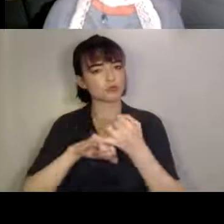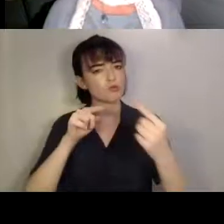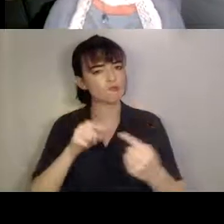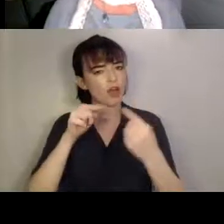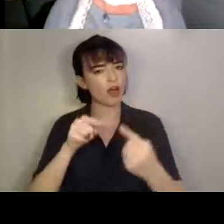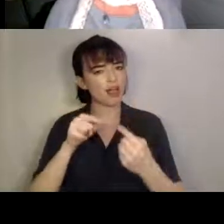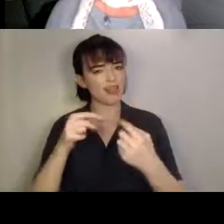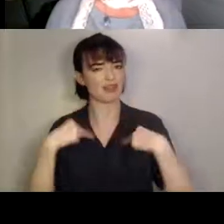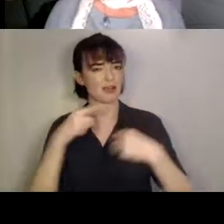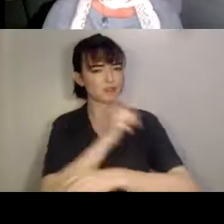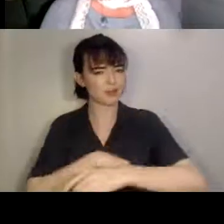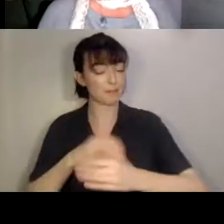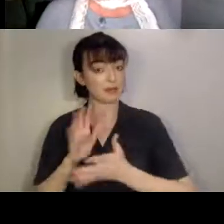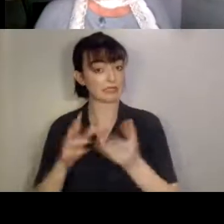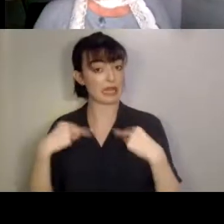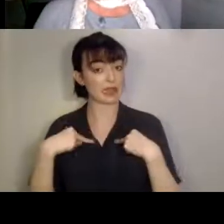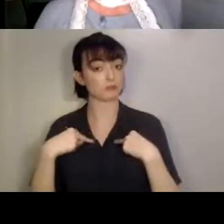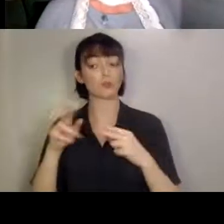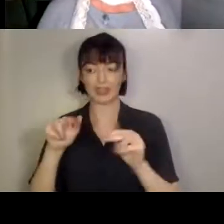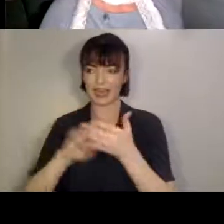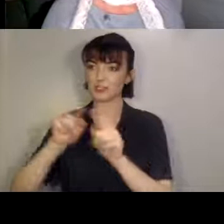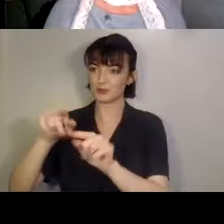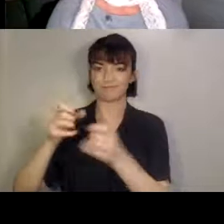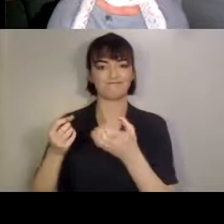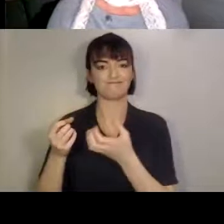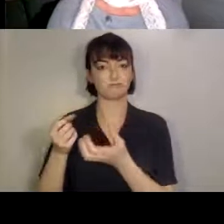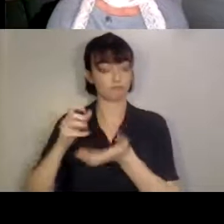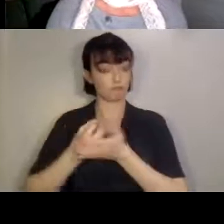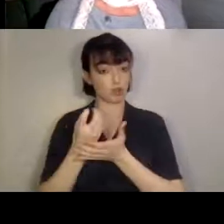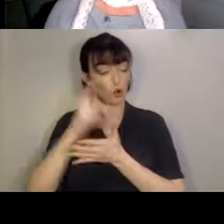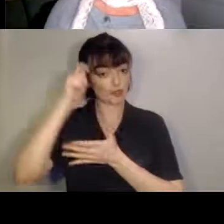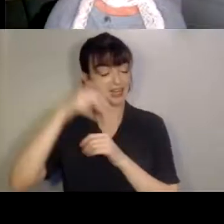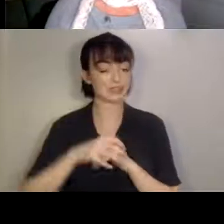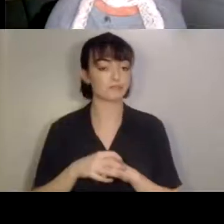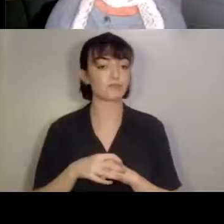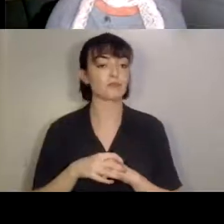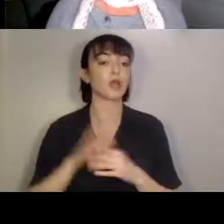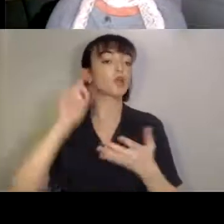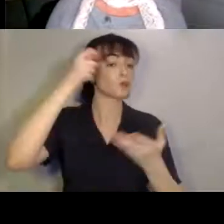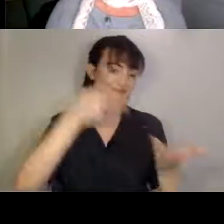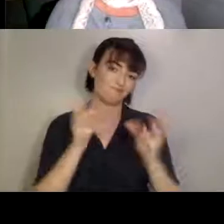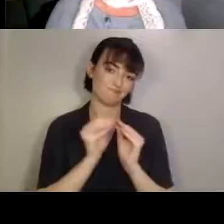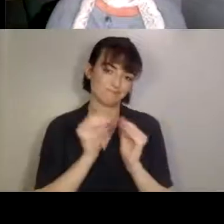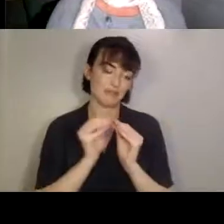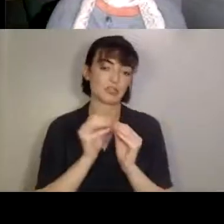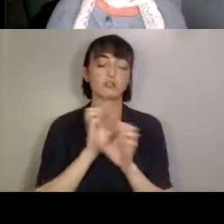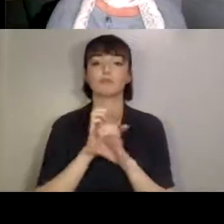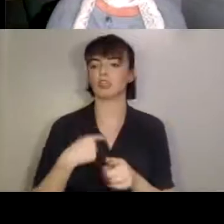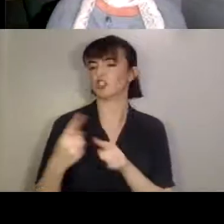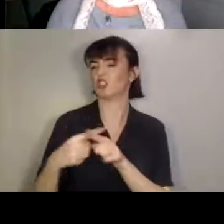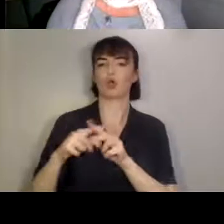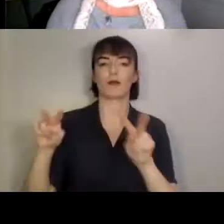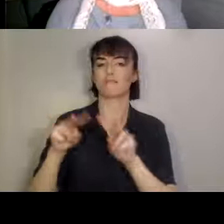language by using a narrative test. So the test format, as I mentioned, is where children watch a short video, they tell